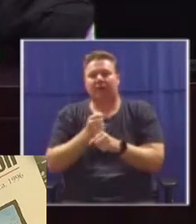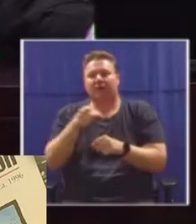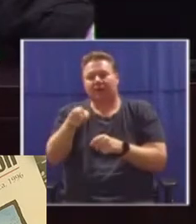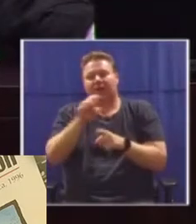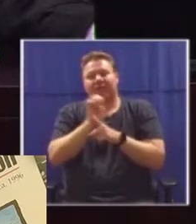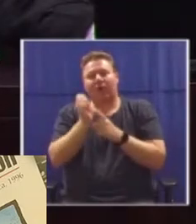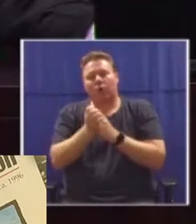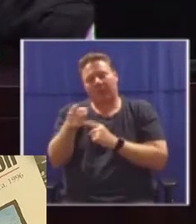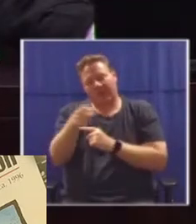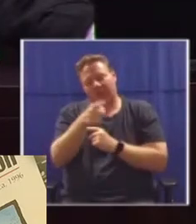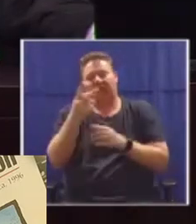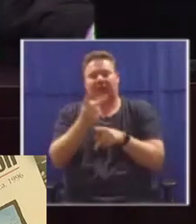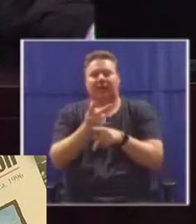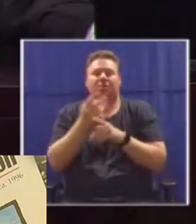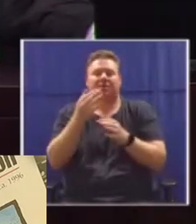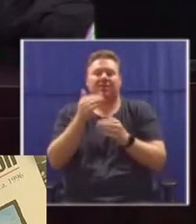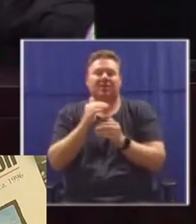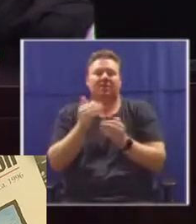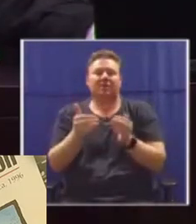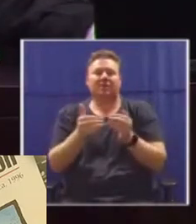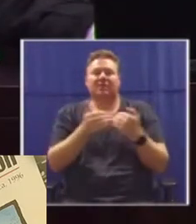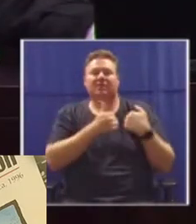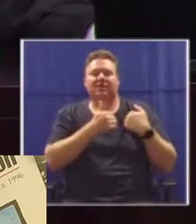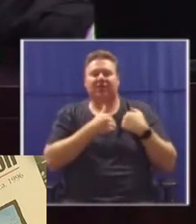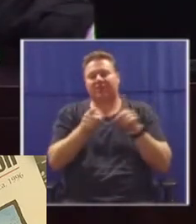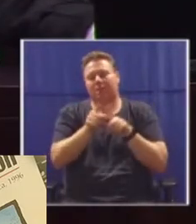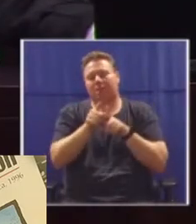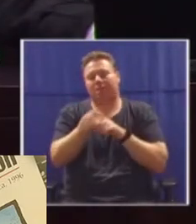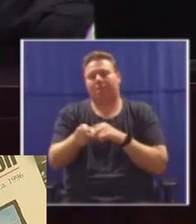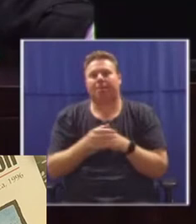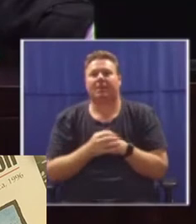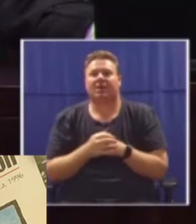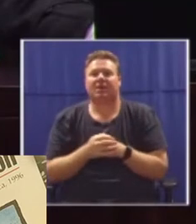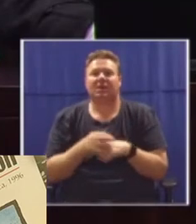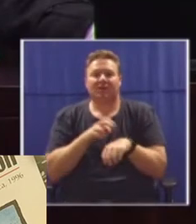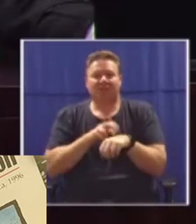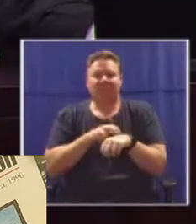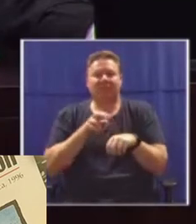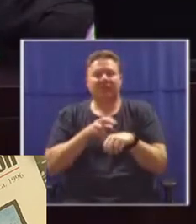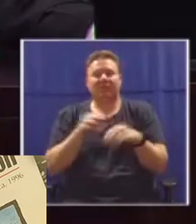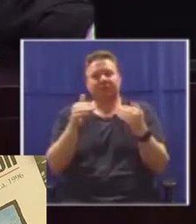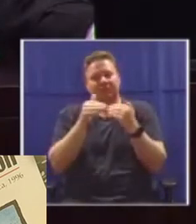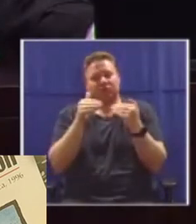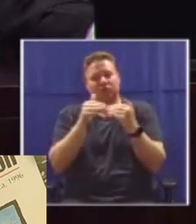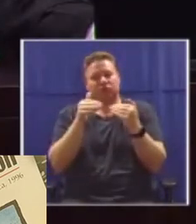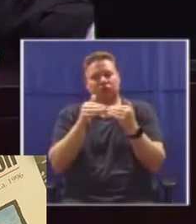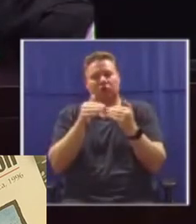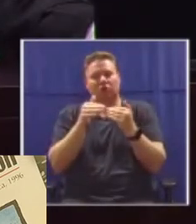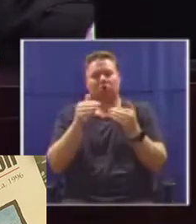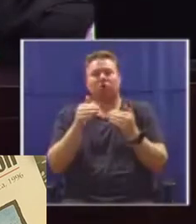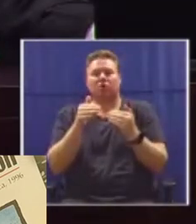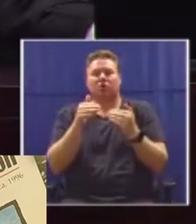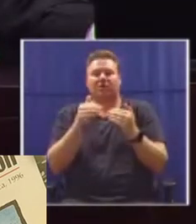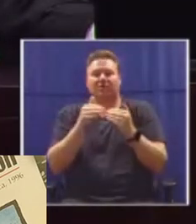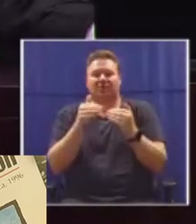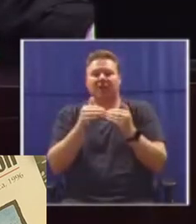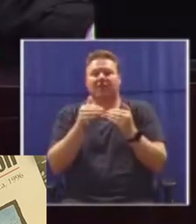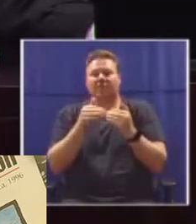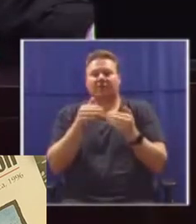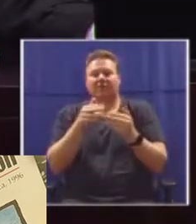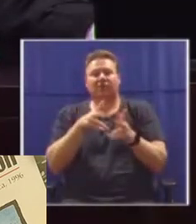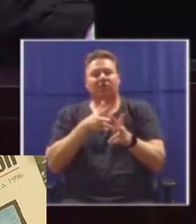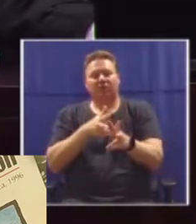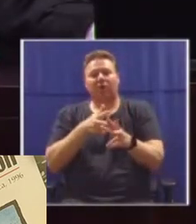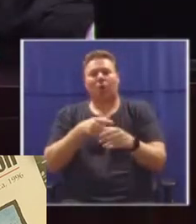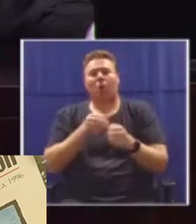benefits, and addressing technical difficulties in order to meet the normative standard required from vessel sewage in the regulatory framework of our